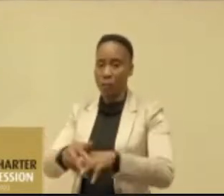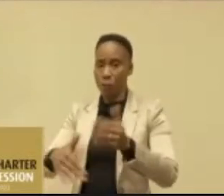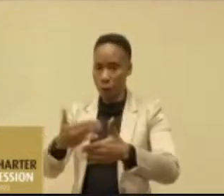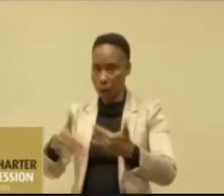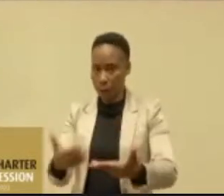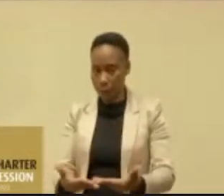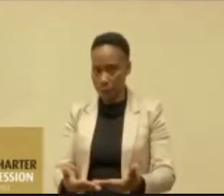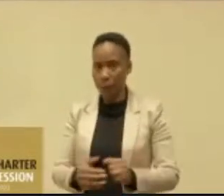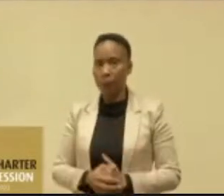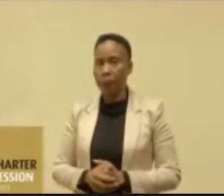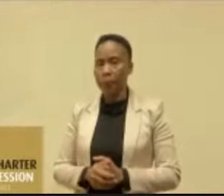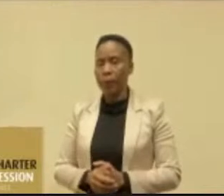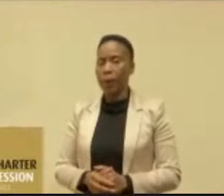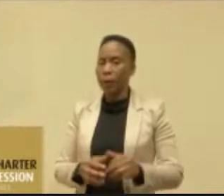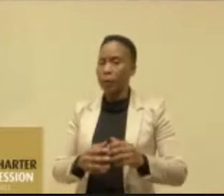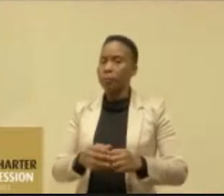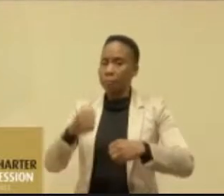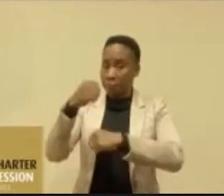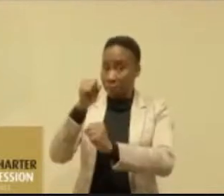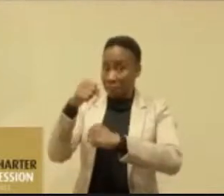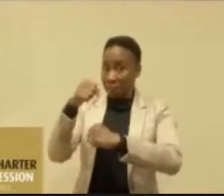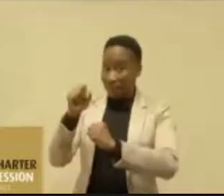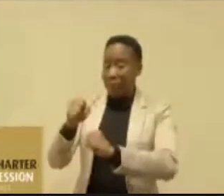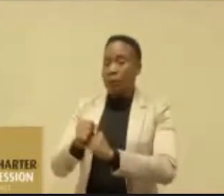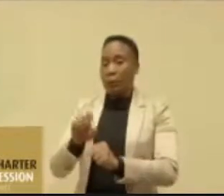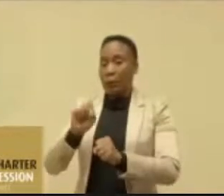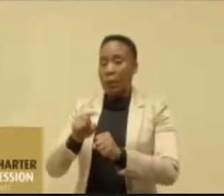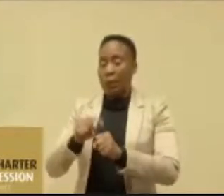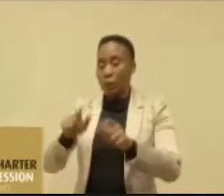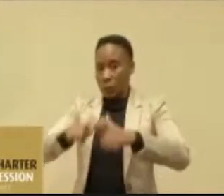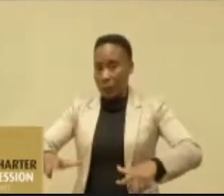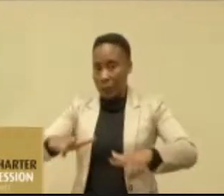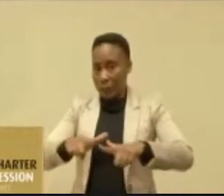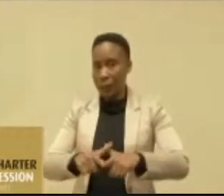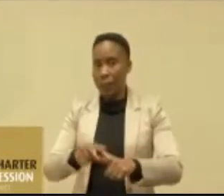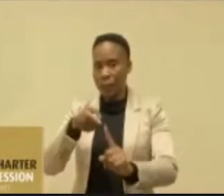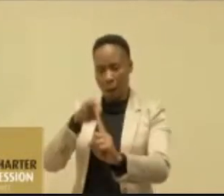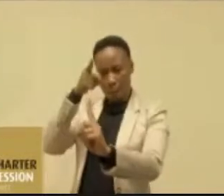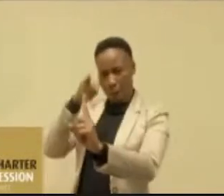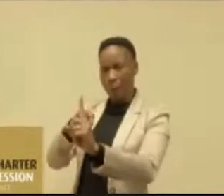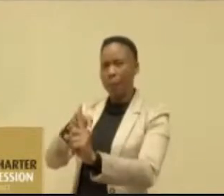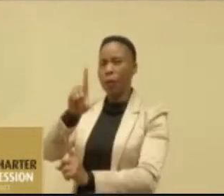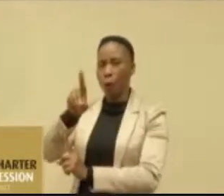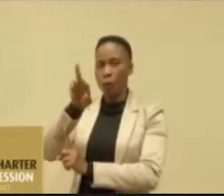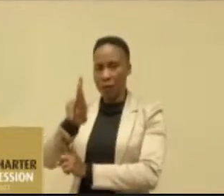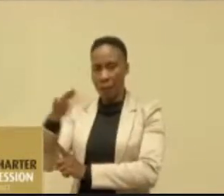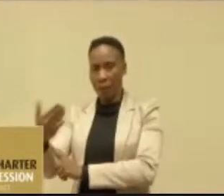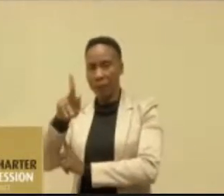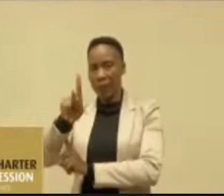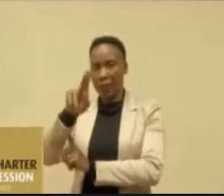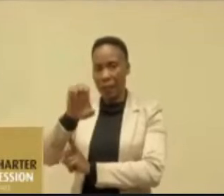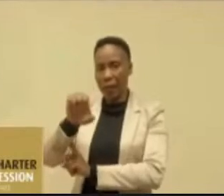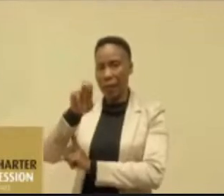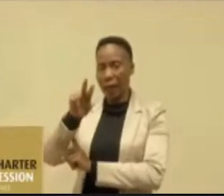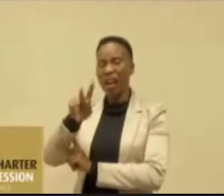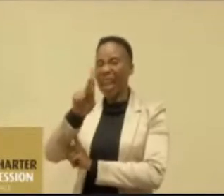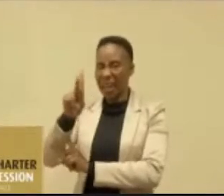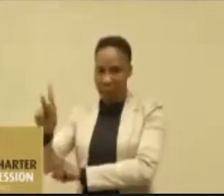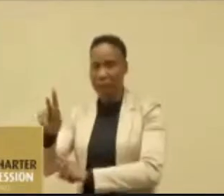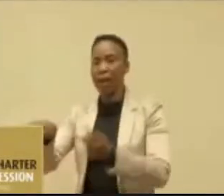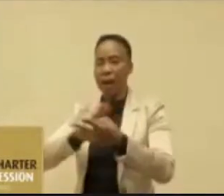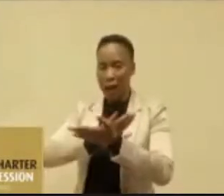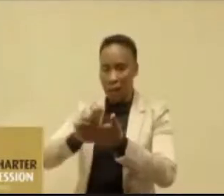manufacturing sector localization is mainly targeted for the dr kenneth counder and bojanala districts